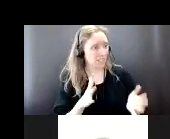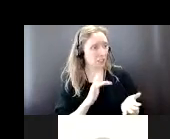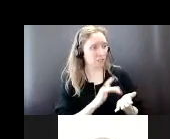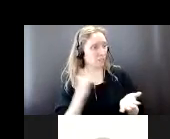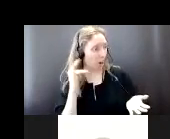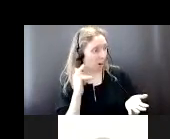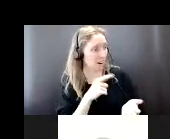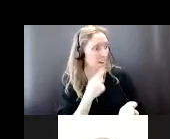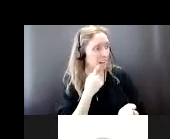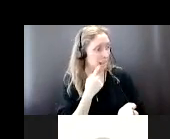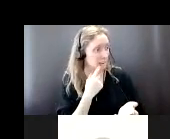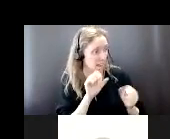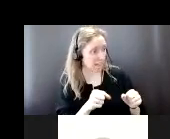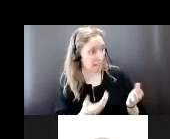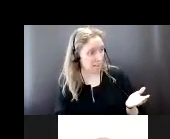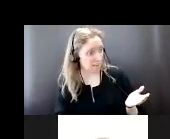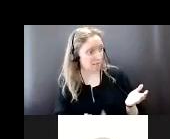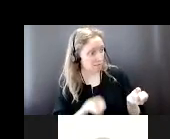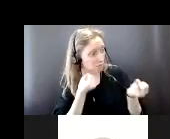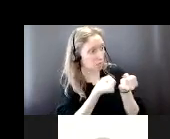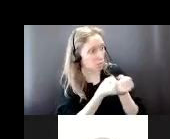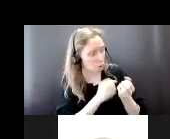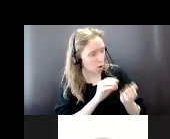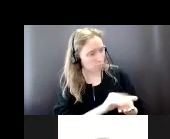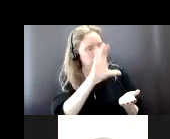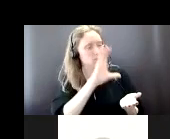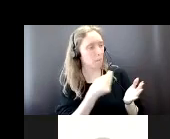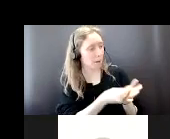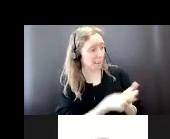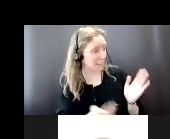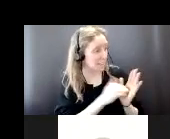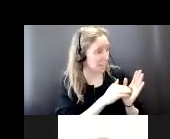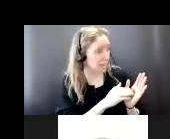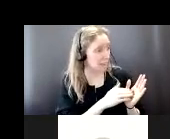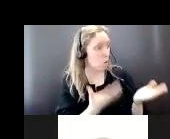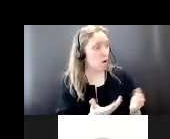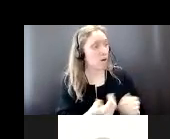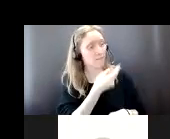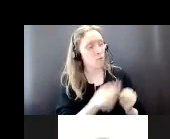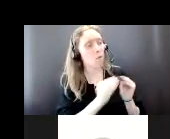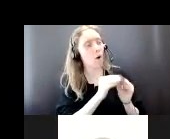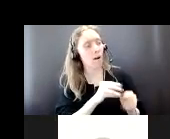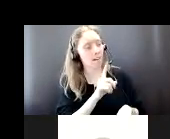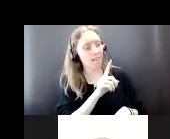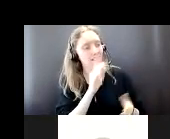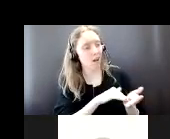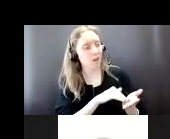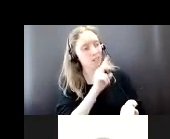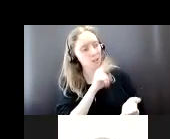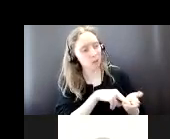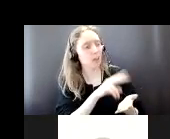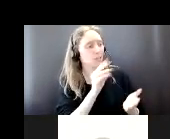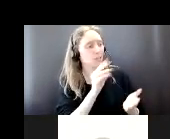if you just invest a few more $1,000s, you will make back your original investment and more. And